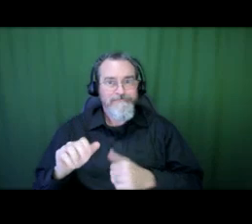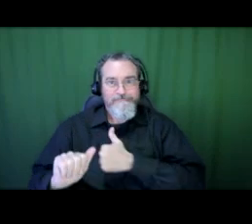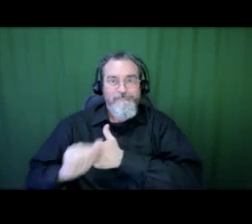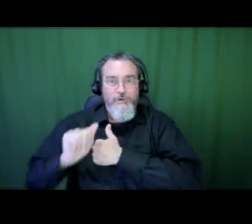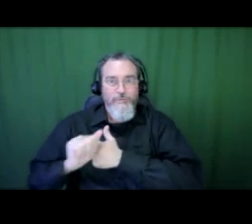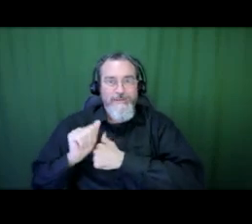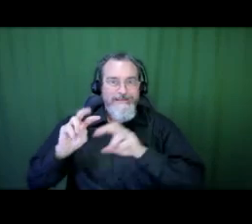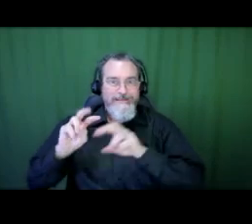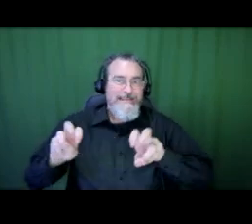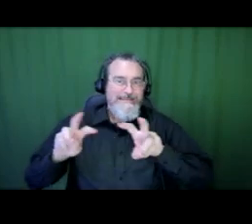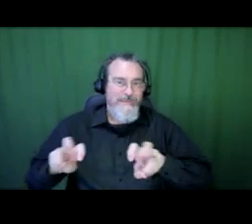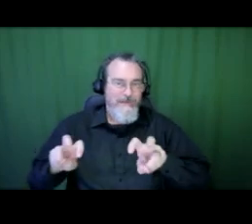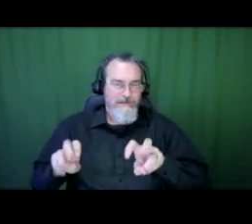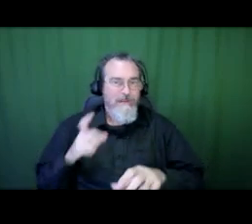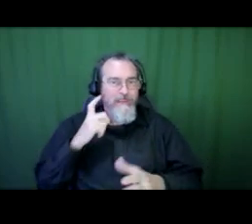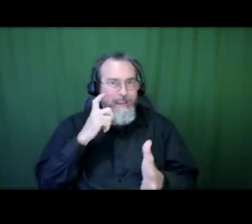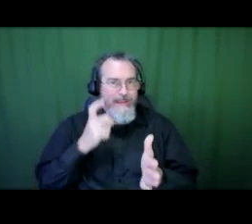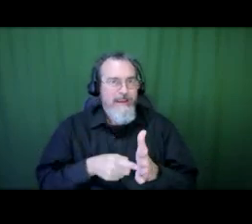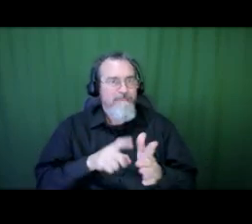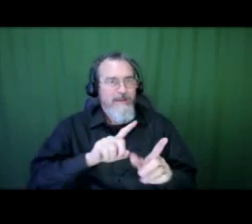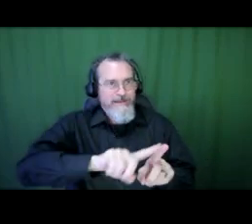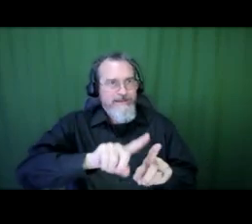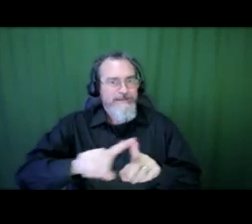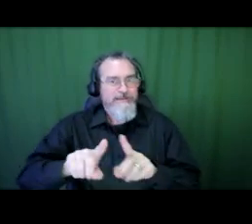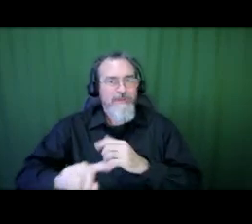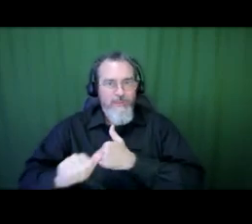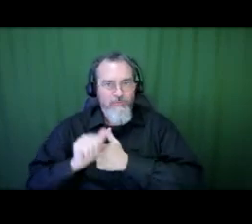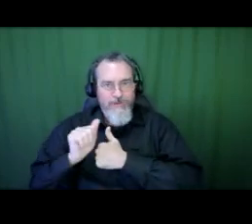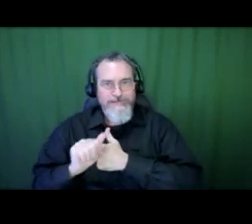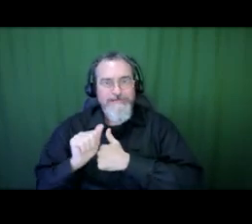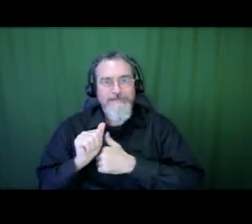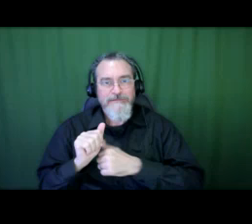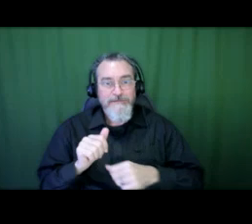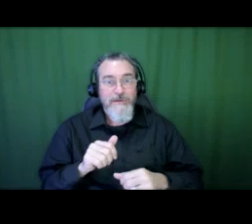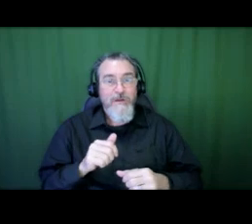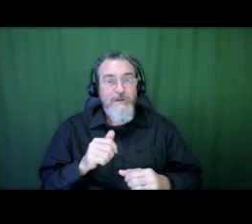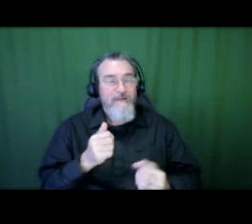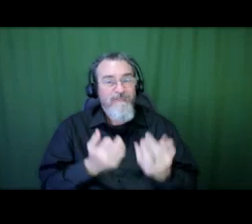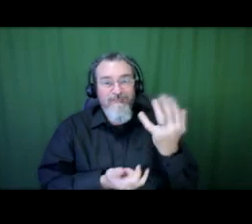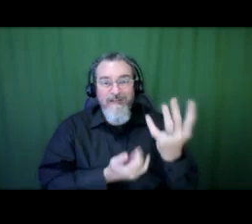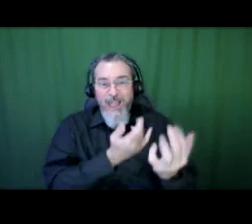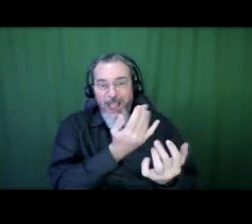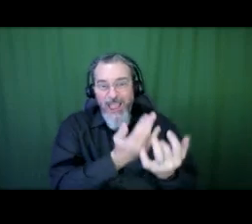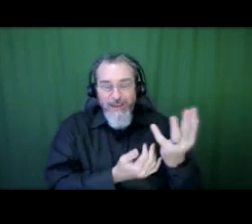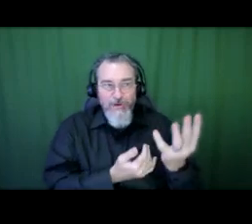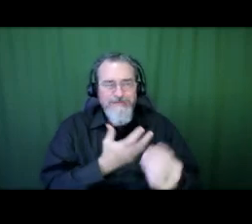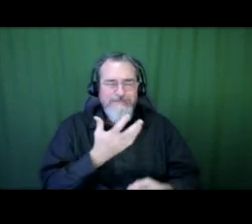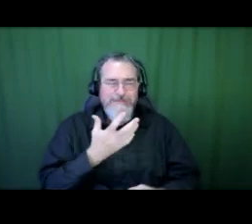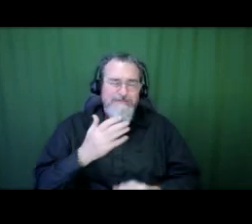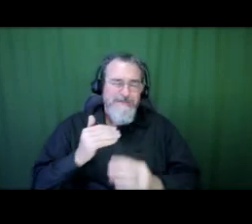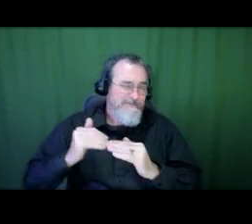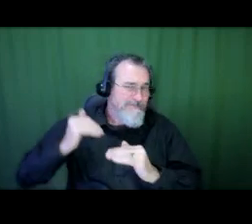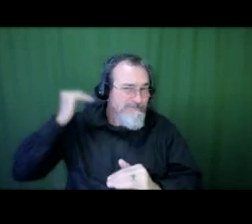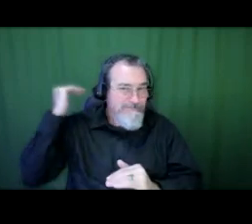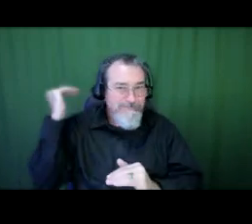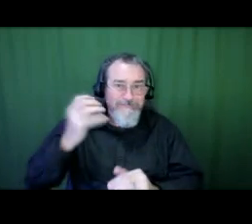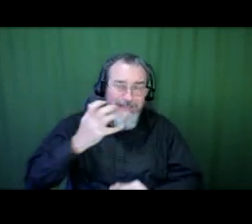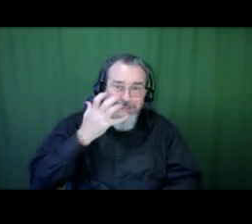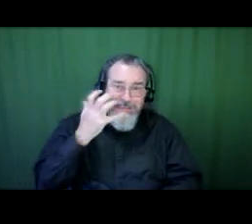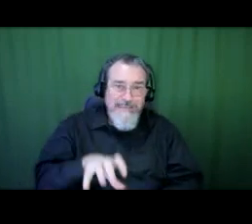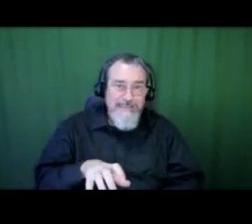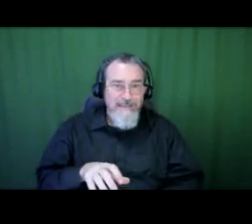various threats, wildfires. You know, in California, we're experiencing extreme heat, wildfires, flooding,